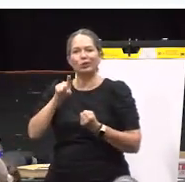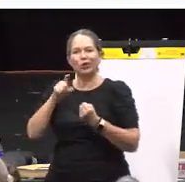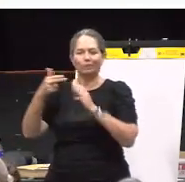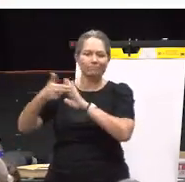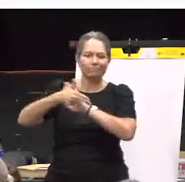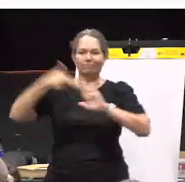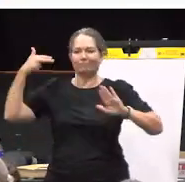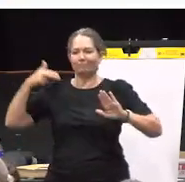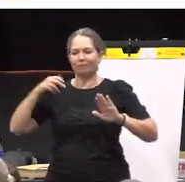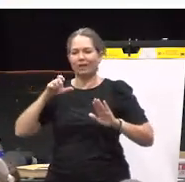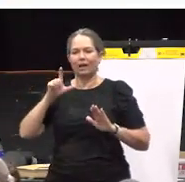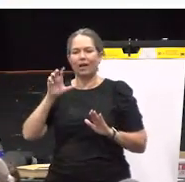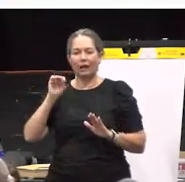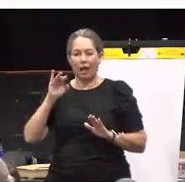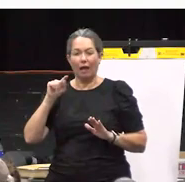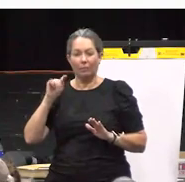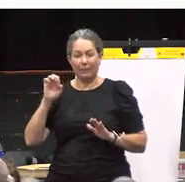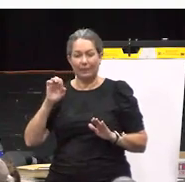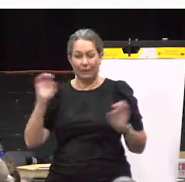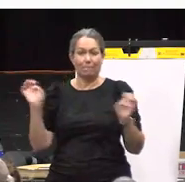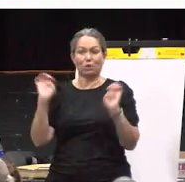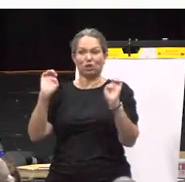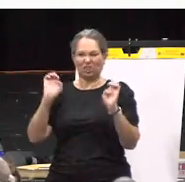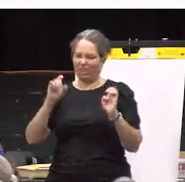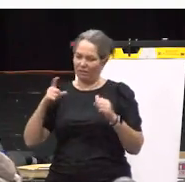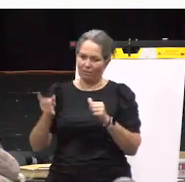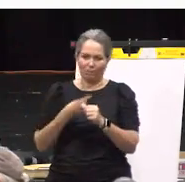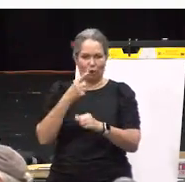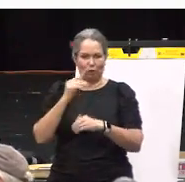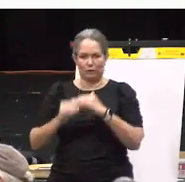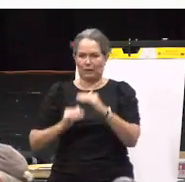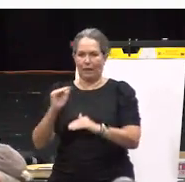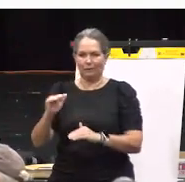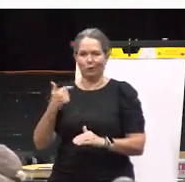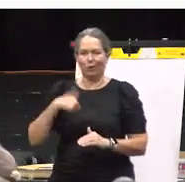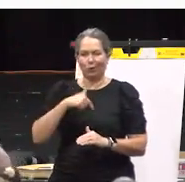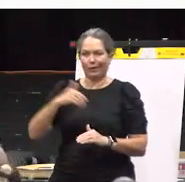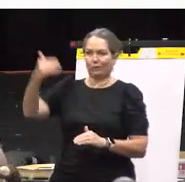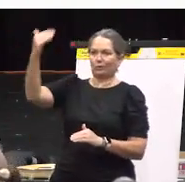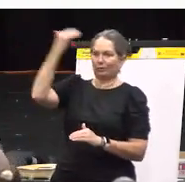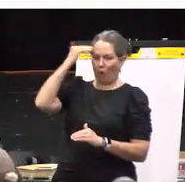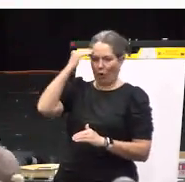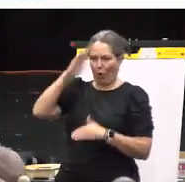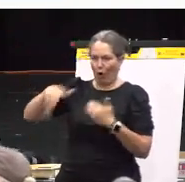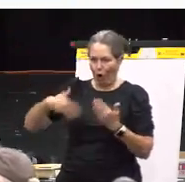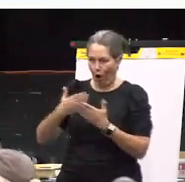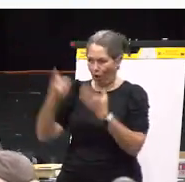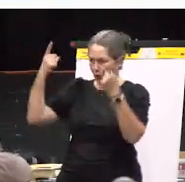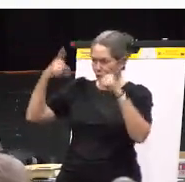is an essential first step to, so we all head in the same direction.